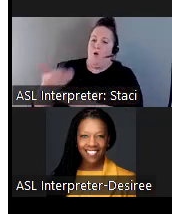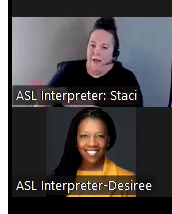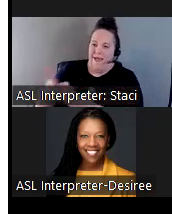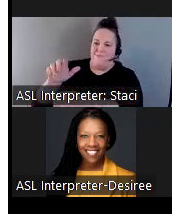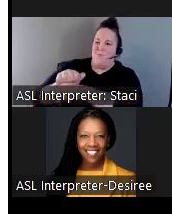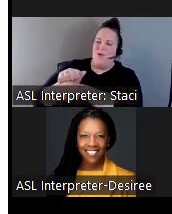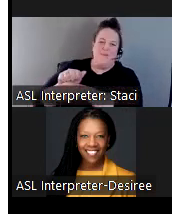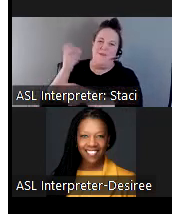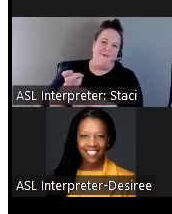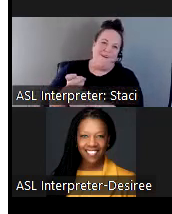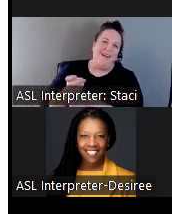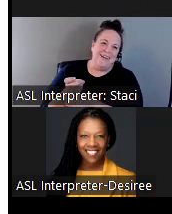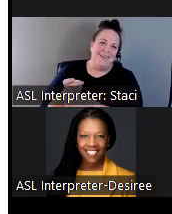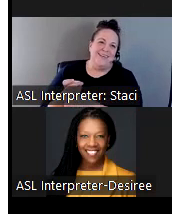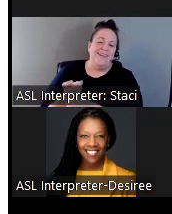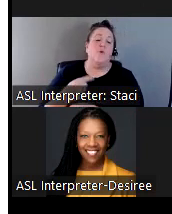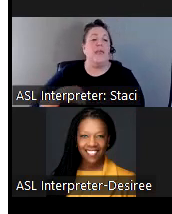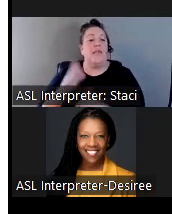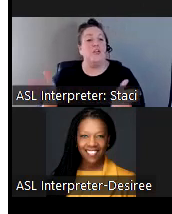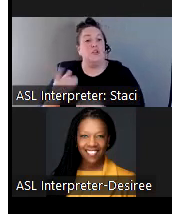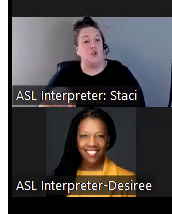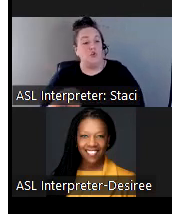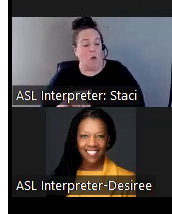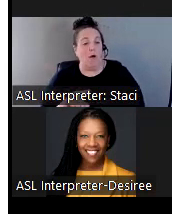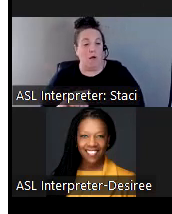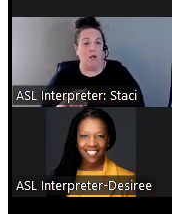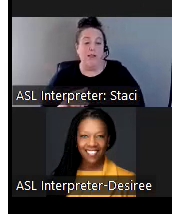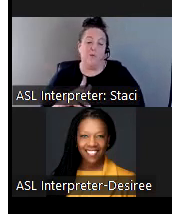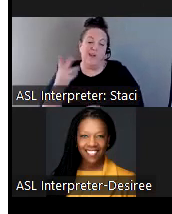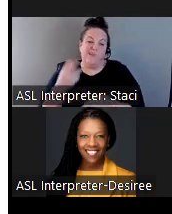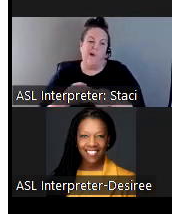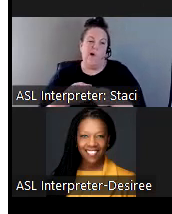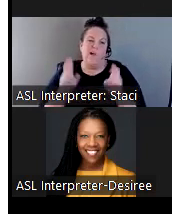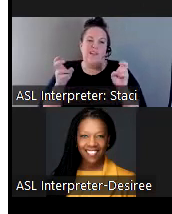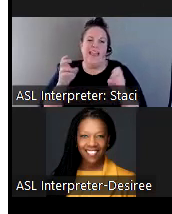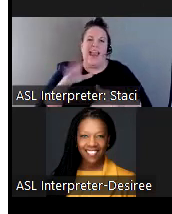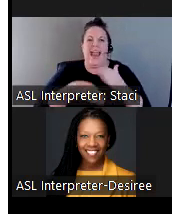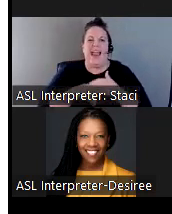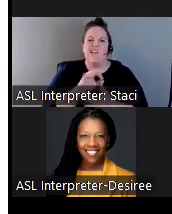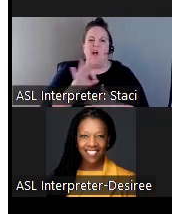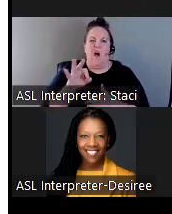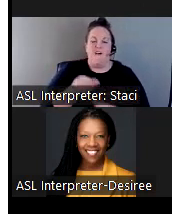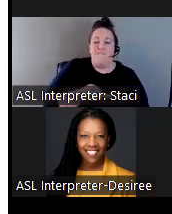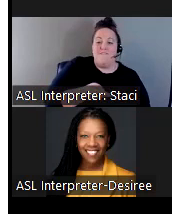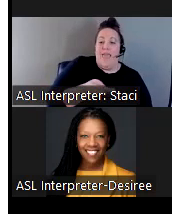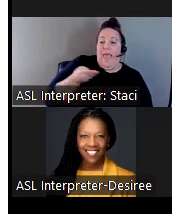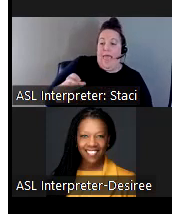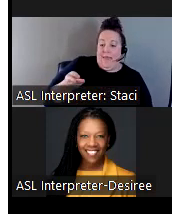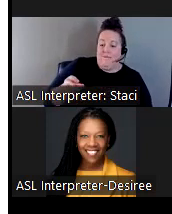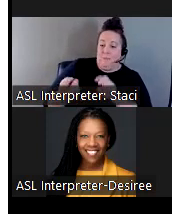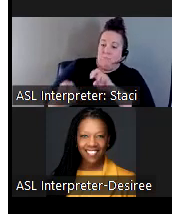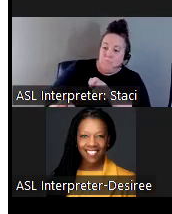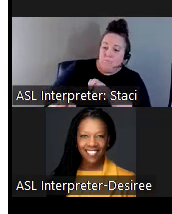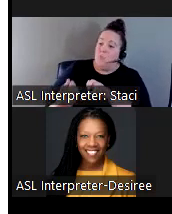barrier. One of the things that we're going to encourage you to do is really, we call that a handoff, where I sit down with you. Where are